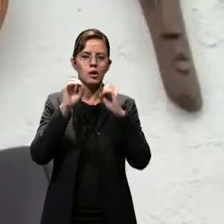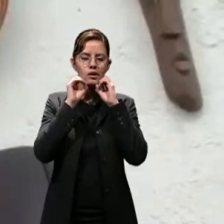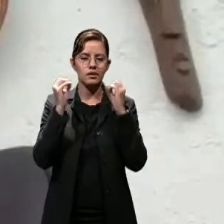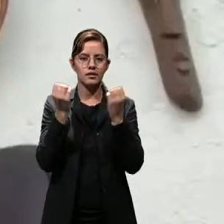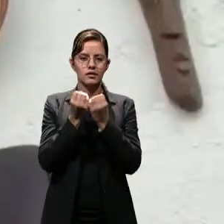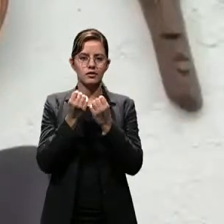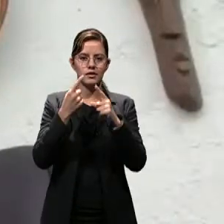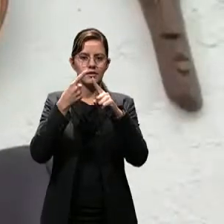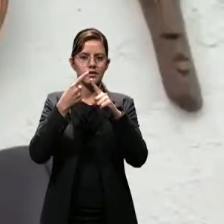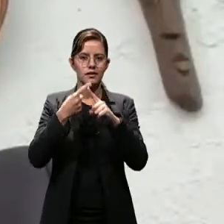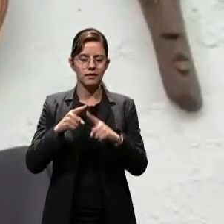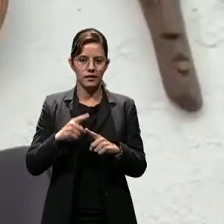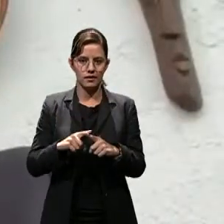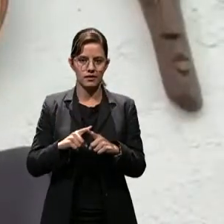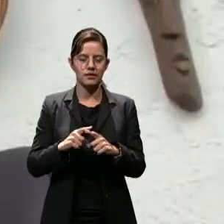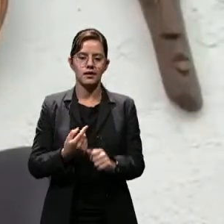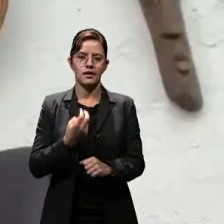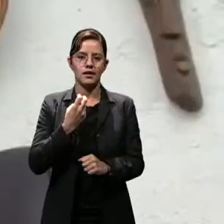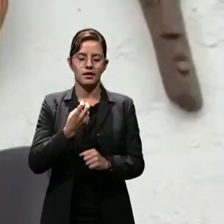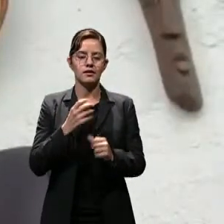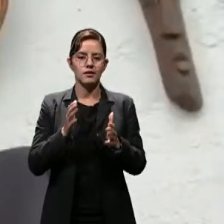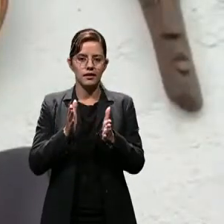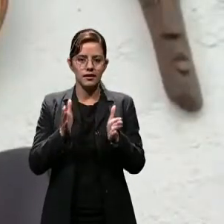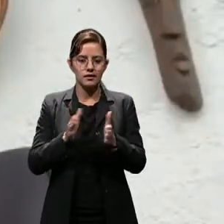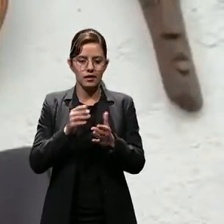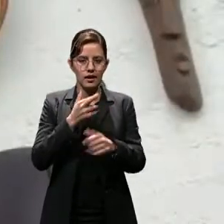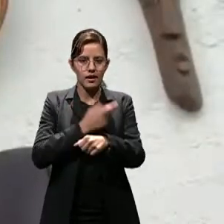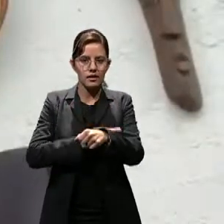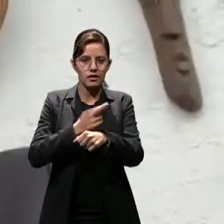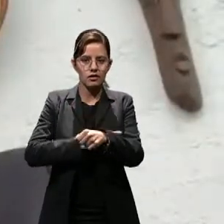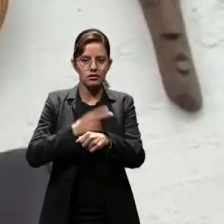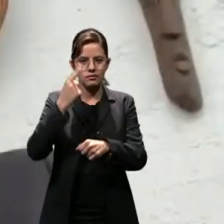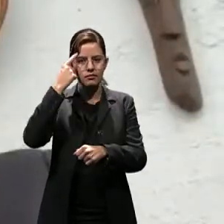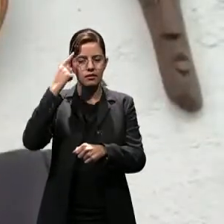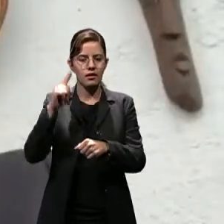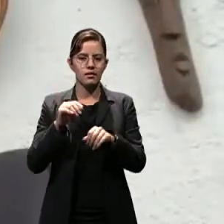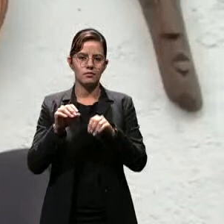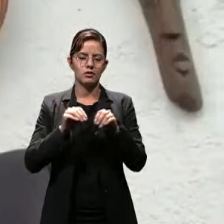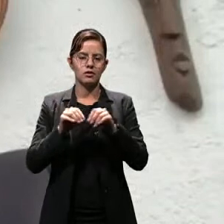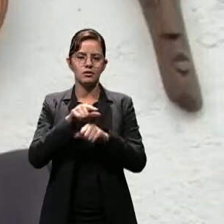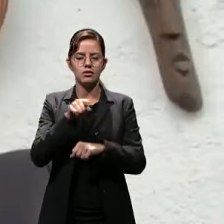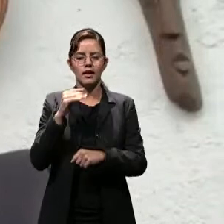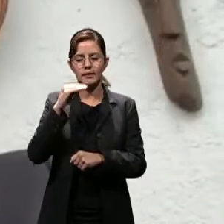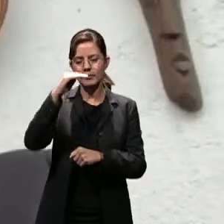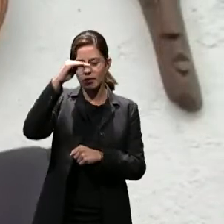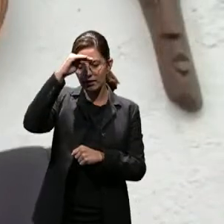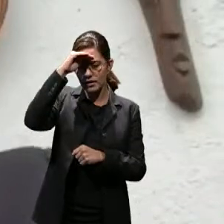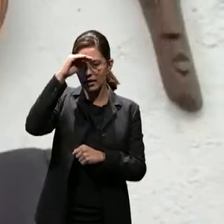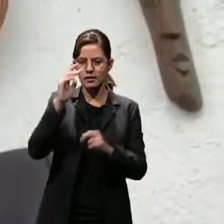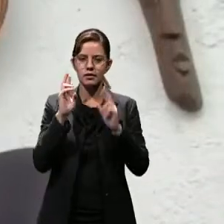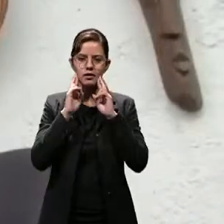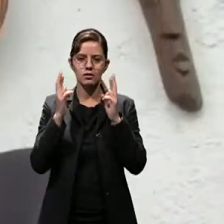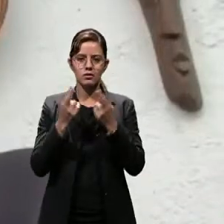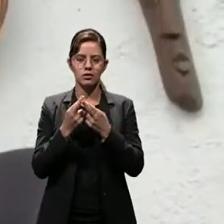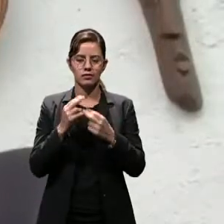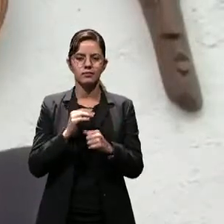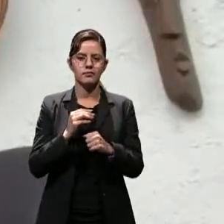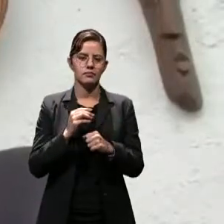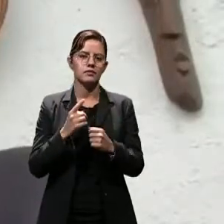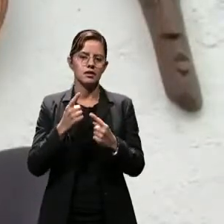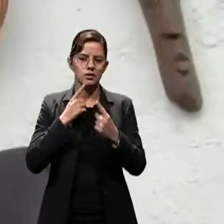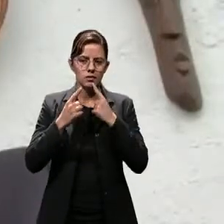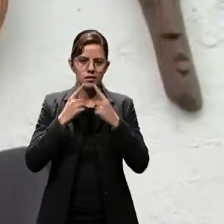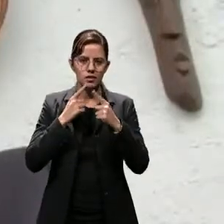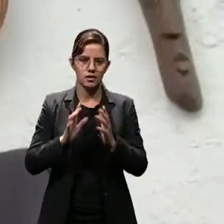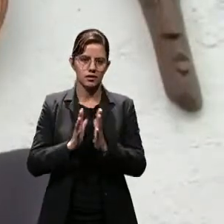electoral democracy in the Americas. 18 organizations have driven a movement to strengthen and reflect